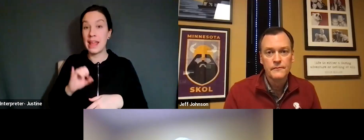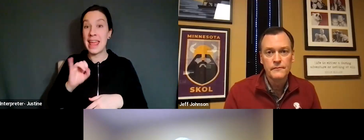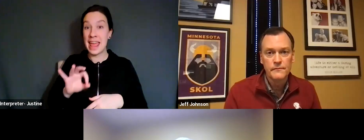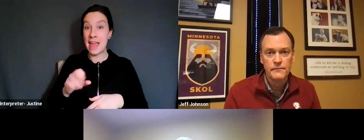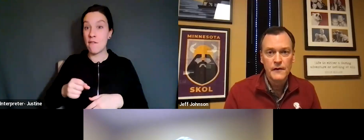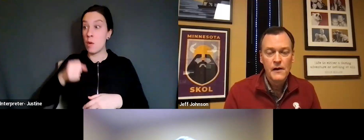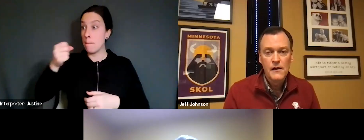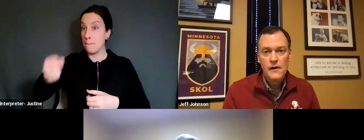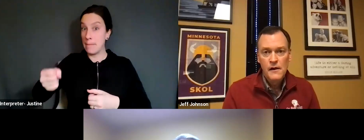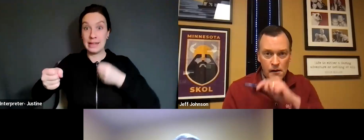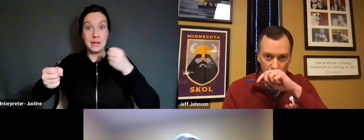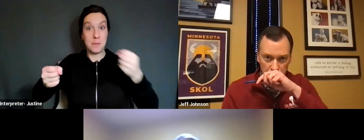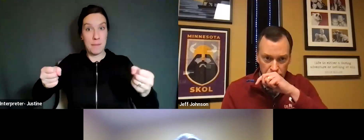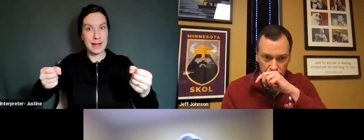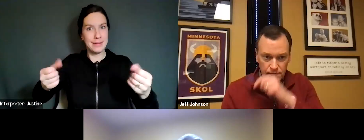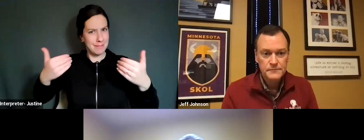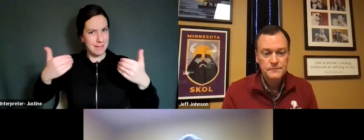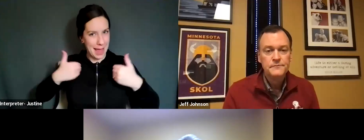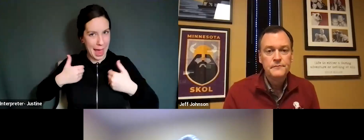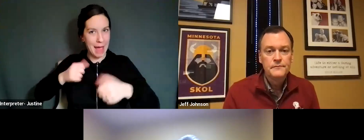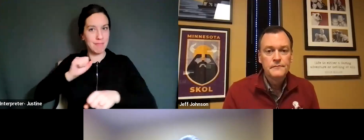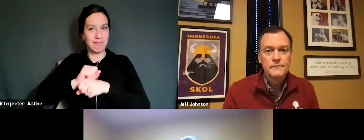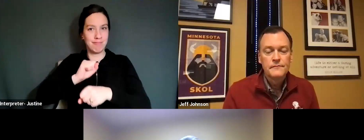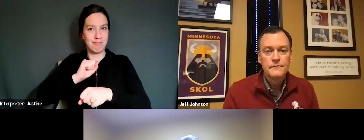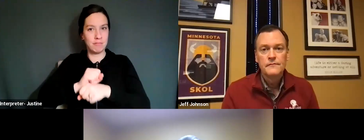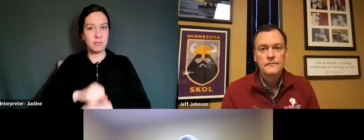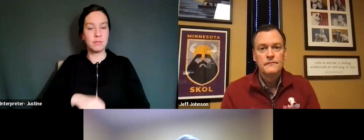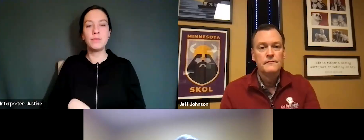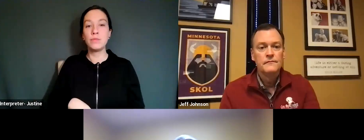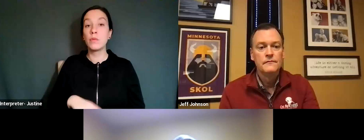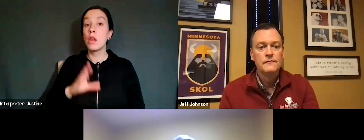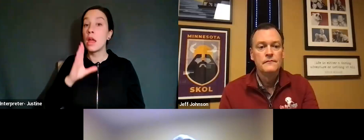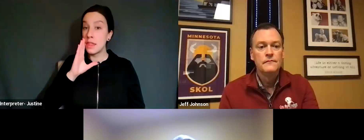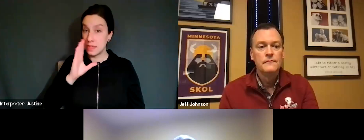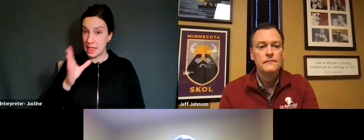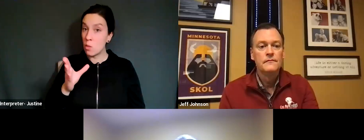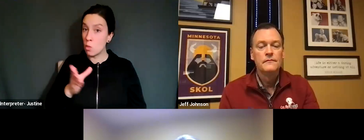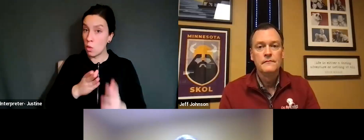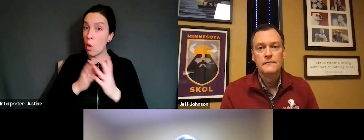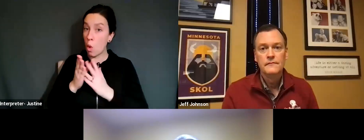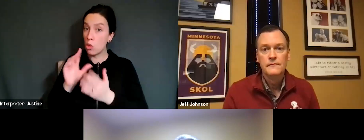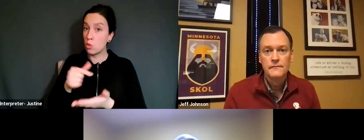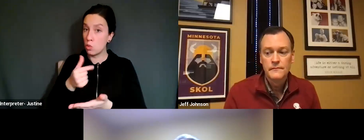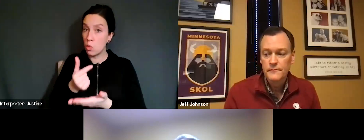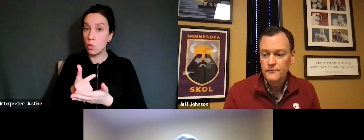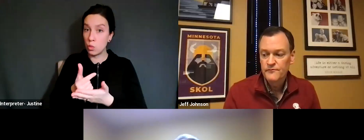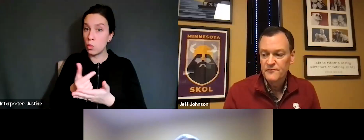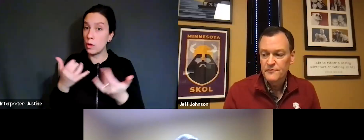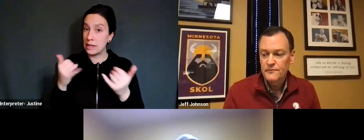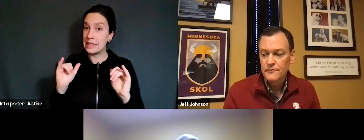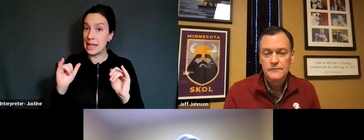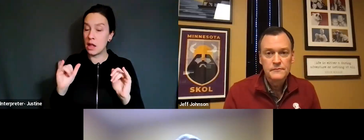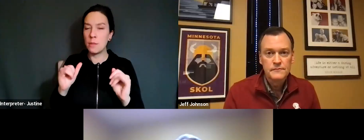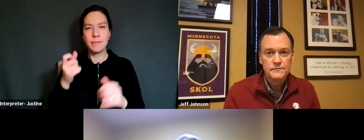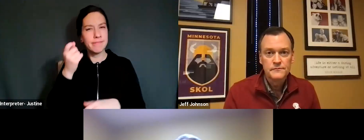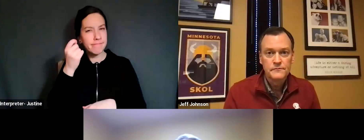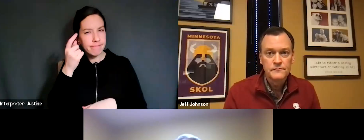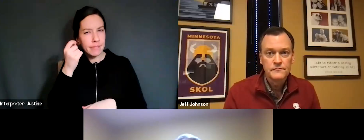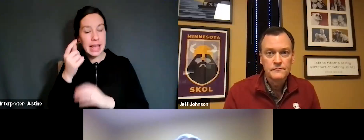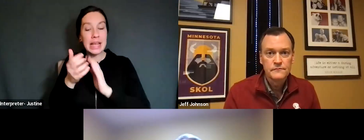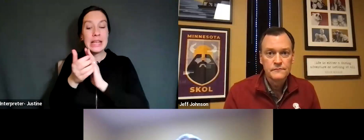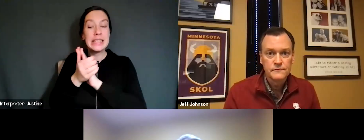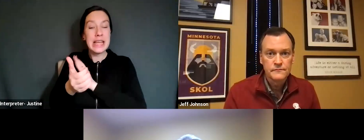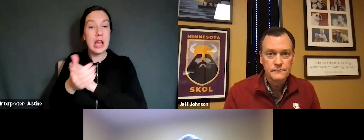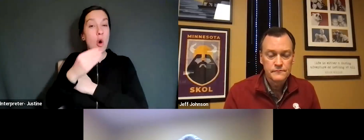The facility-based dogs will go through graduation as well. The skilled home companions, now we haven't started that program